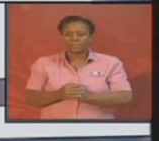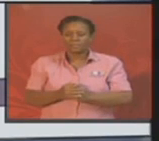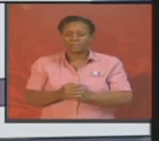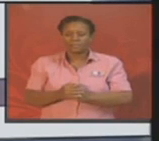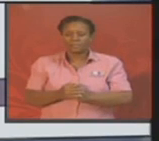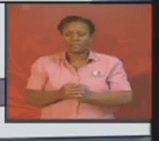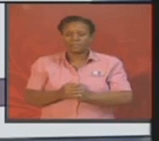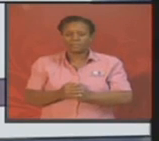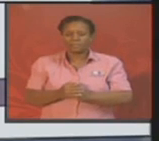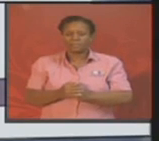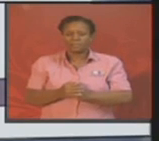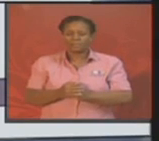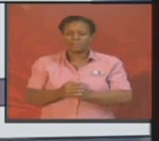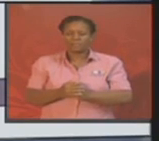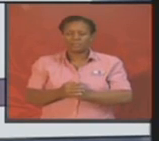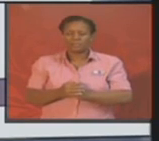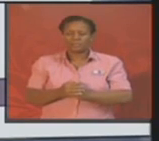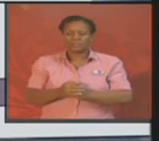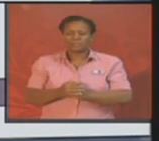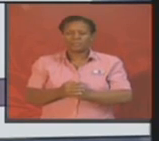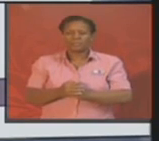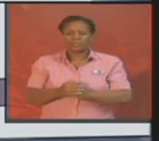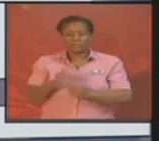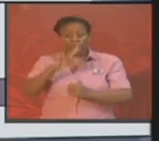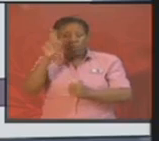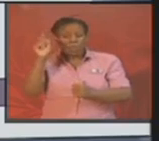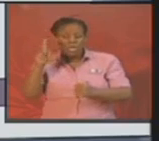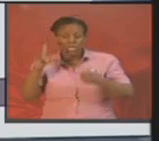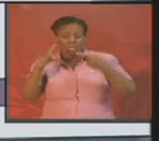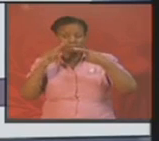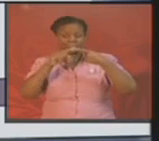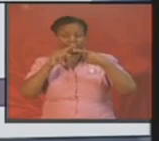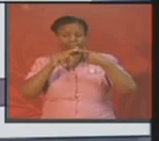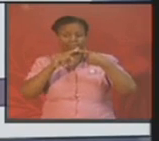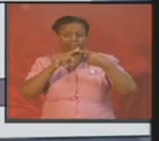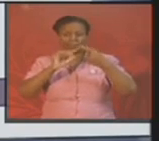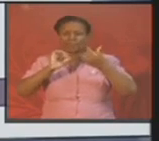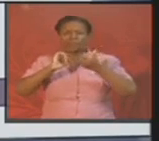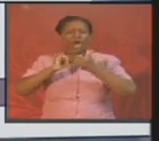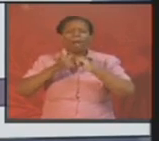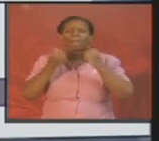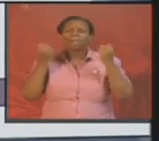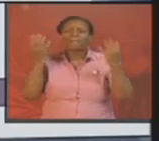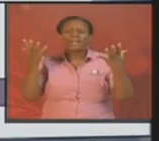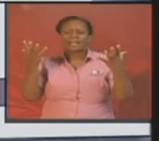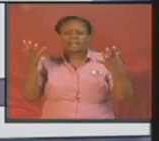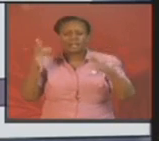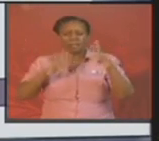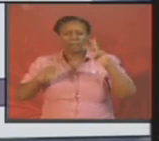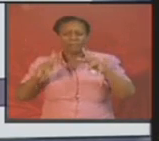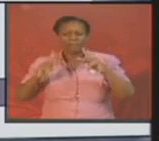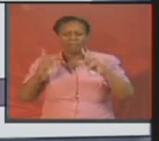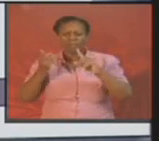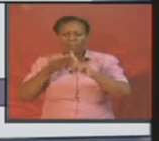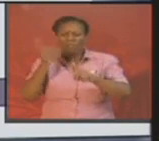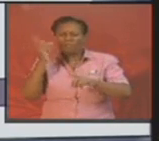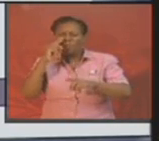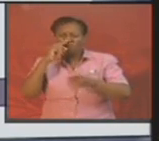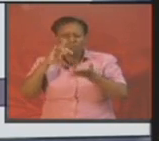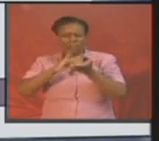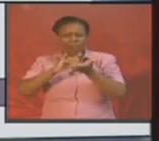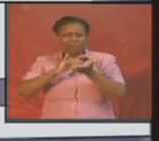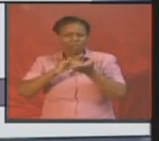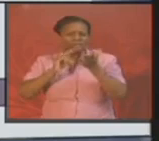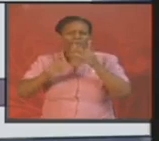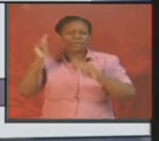And so just to let you know, Mr. Khan, the questions focused on how widespread are the instances of fake drugs in Trinidad and